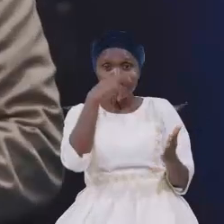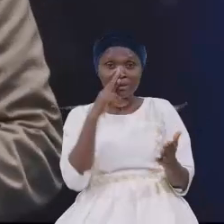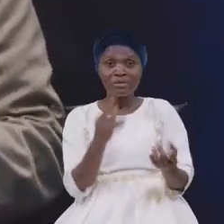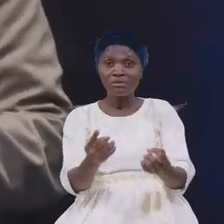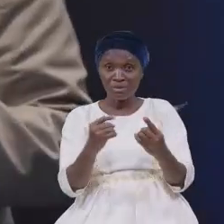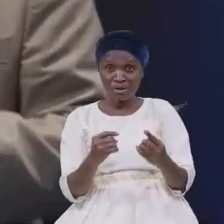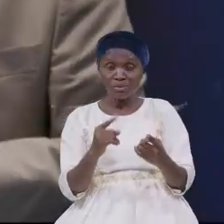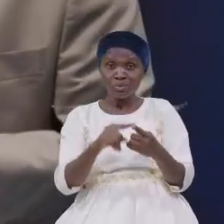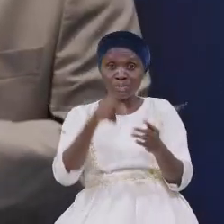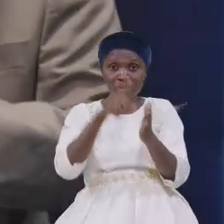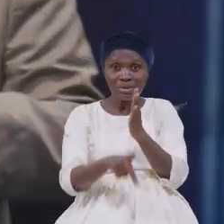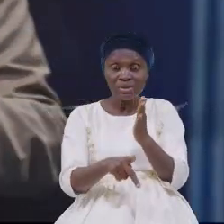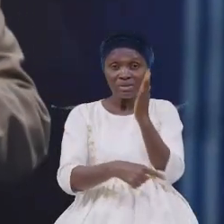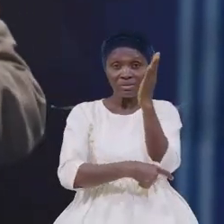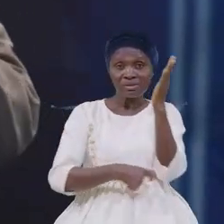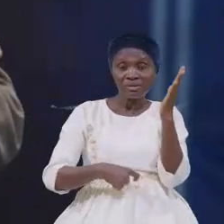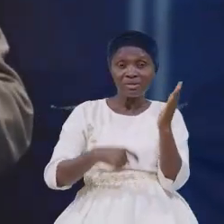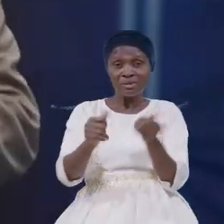to destroy.